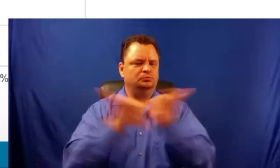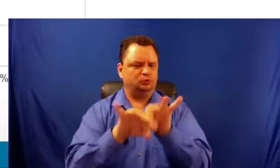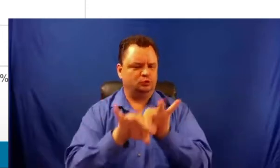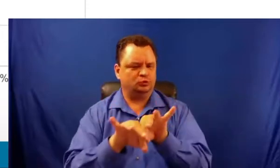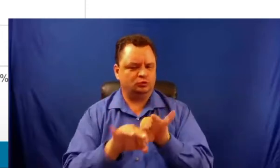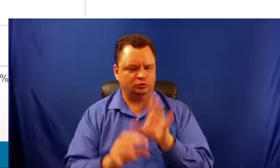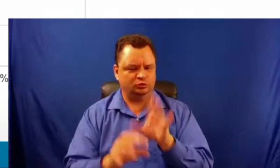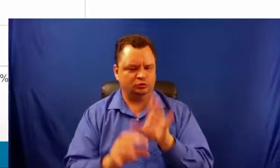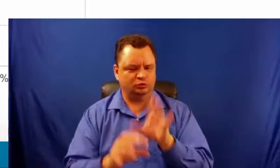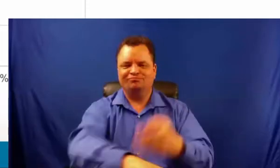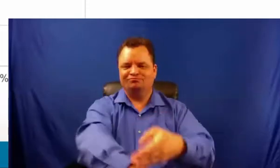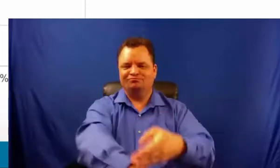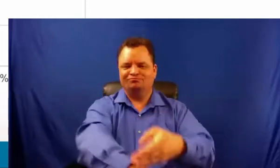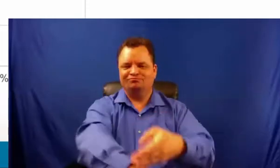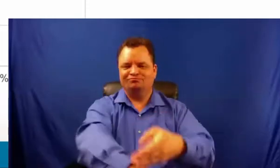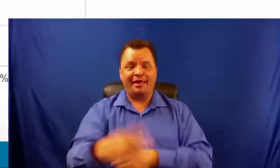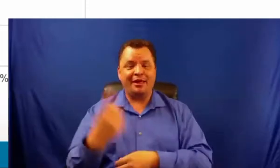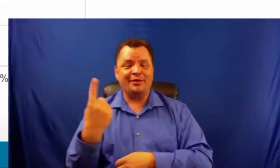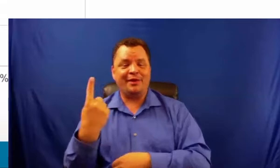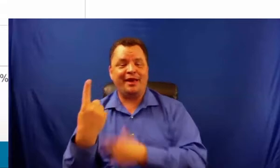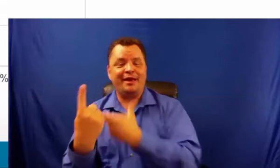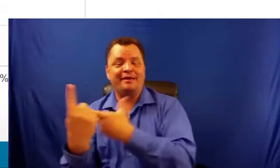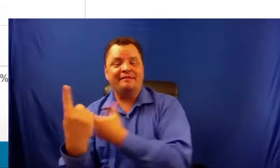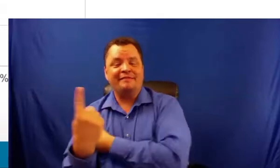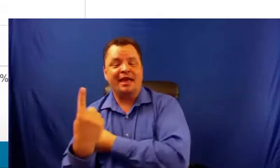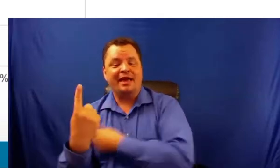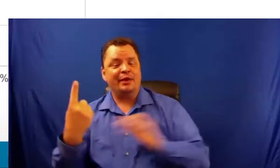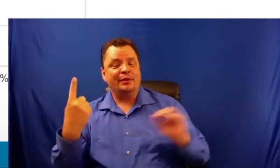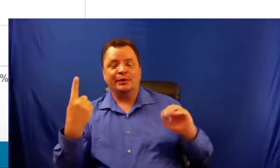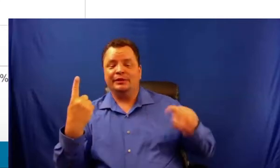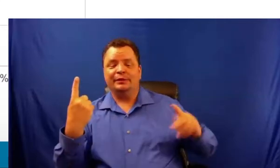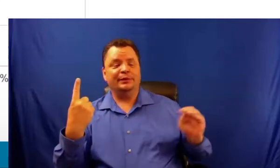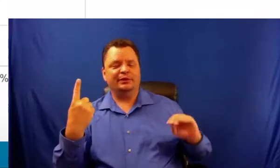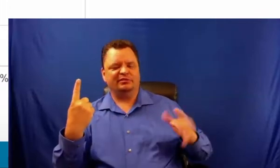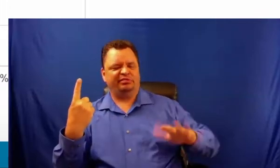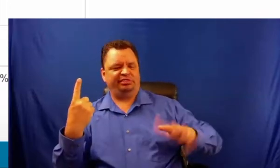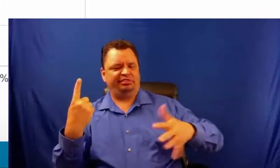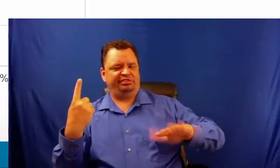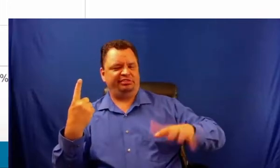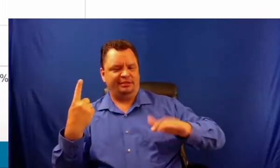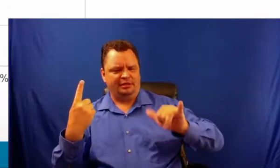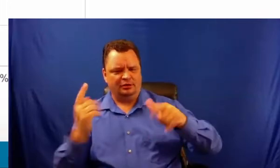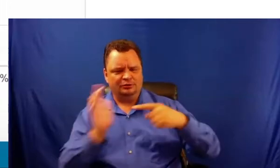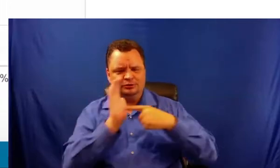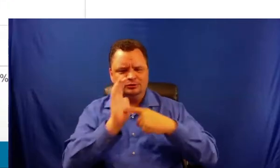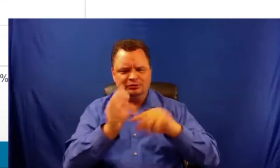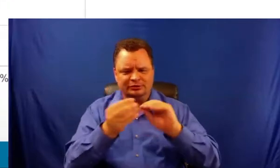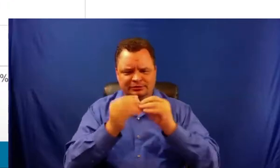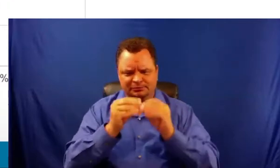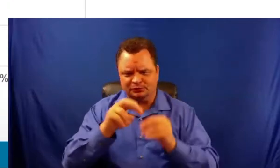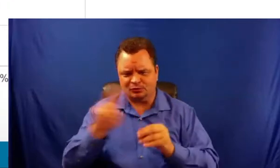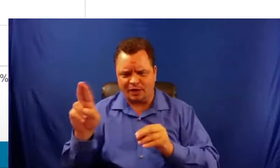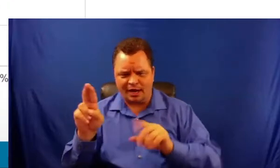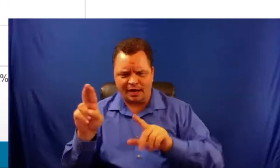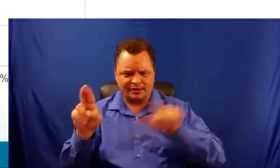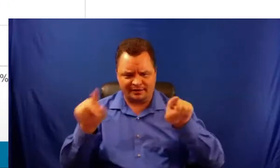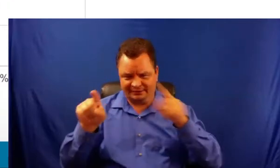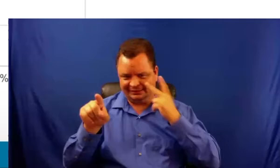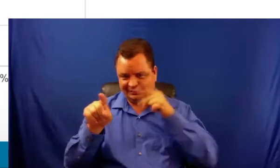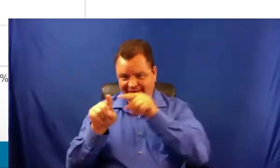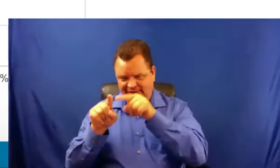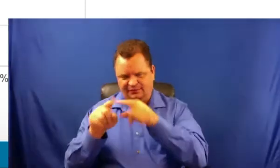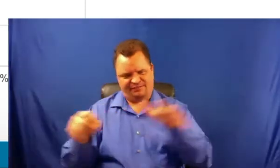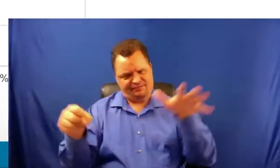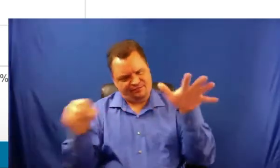partial series. So we're now tracking left to right, we're tracking full vaccination rates. And from the bottom to the top,